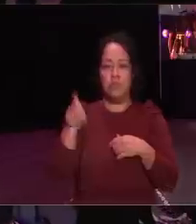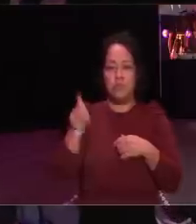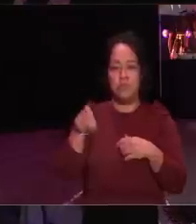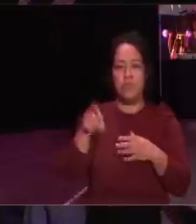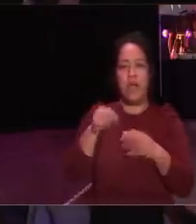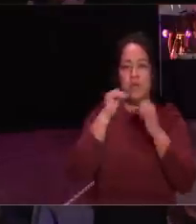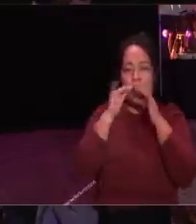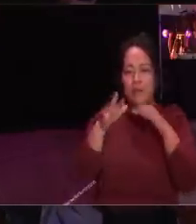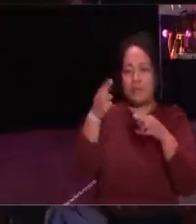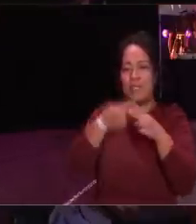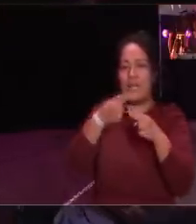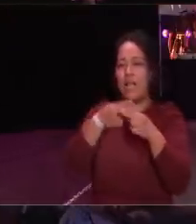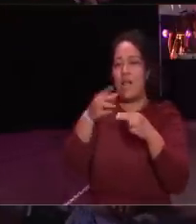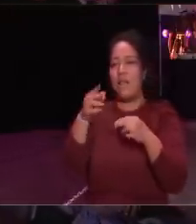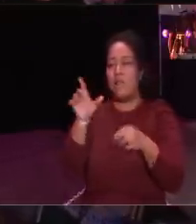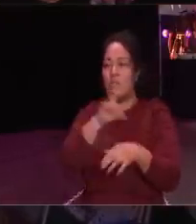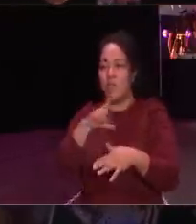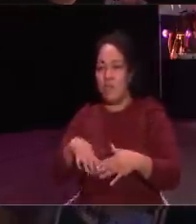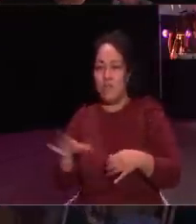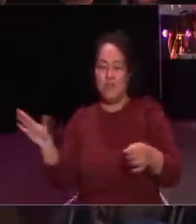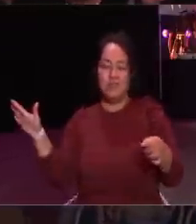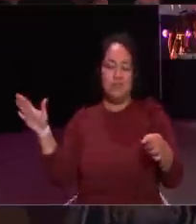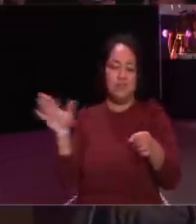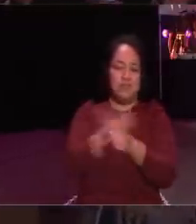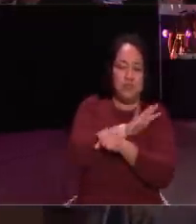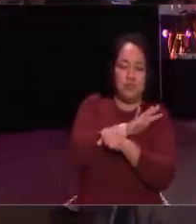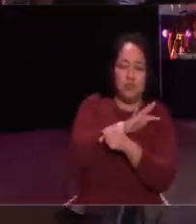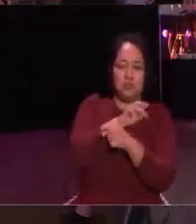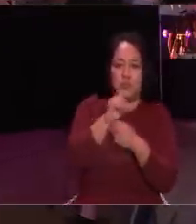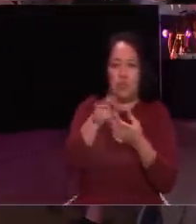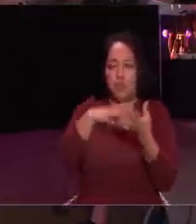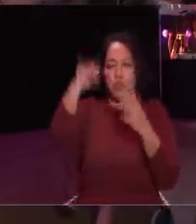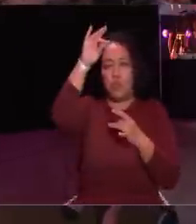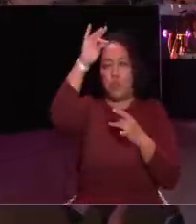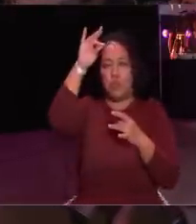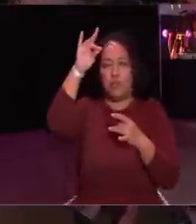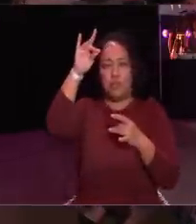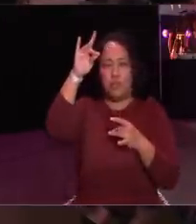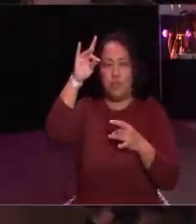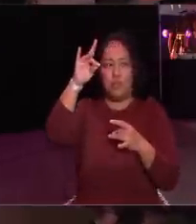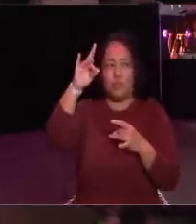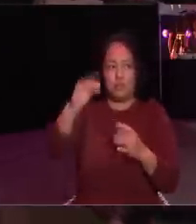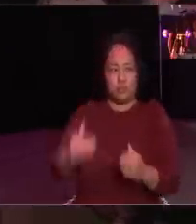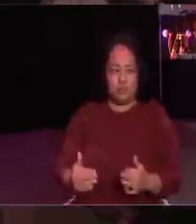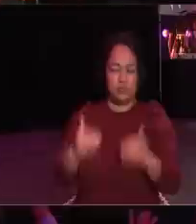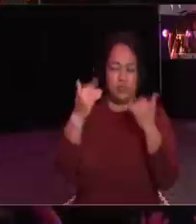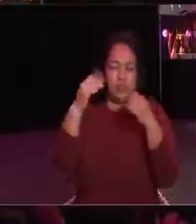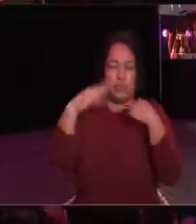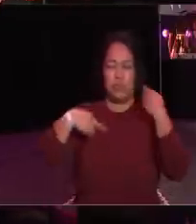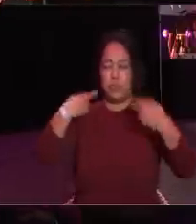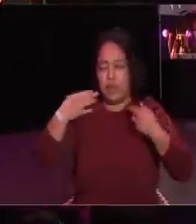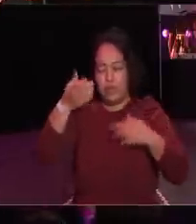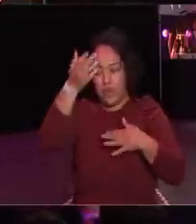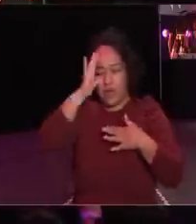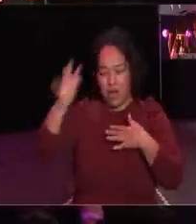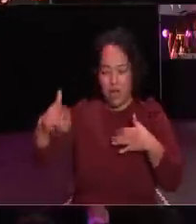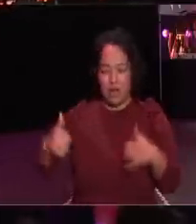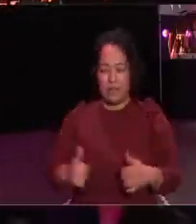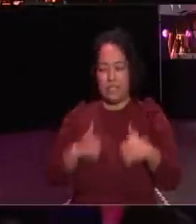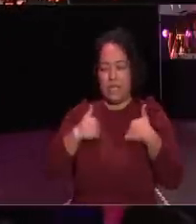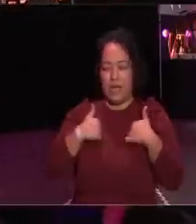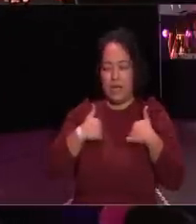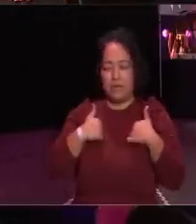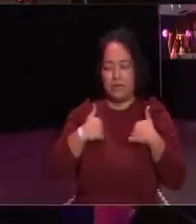del Espíritu Santo. That they be filled que with the sientan Holy el avivamiento that de Dios they en the su vida. Of God in their lives. Alabado